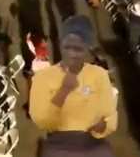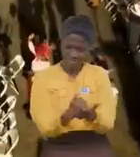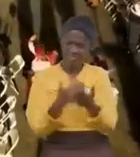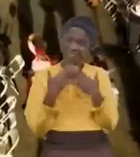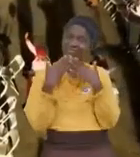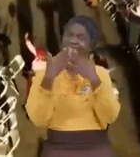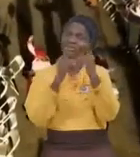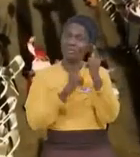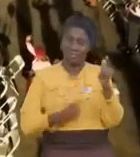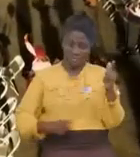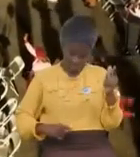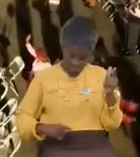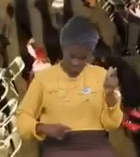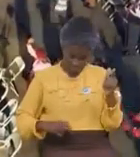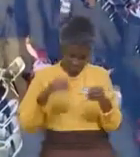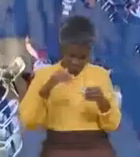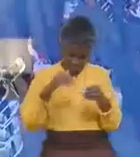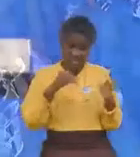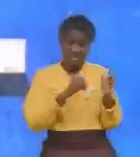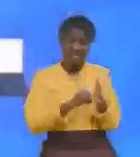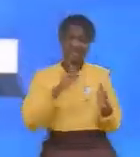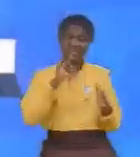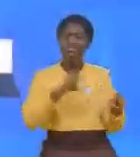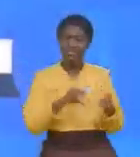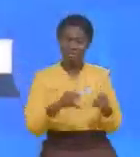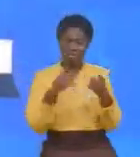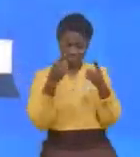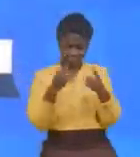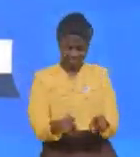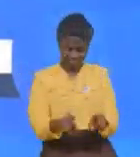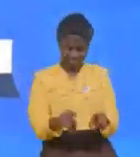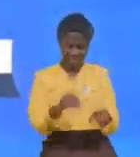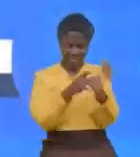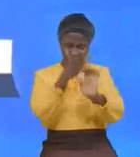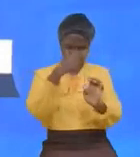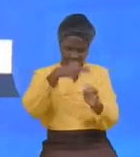Lord. It is done.